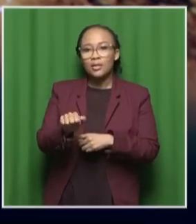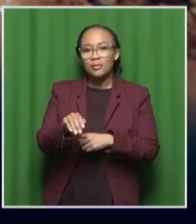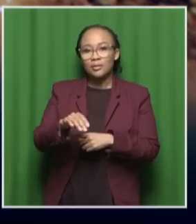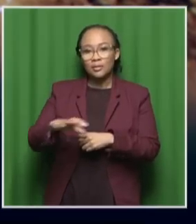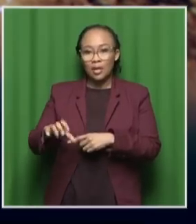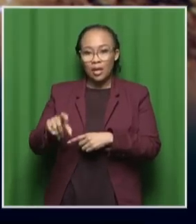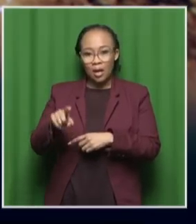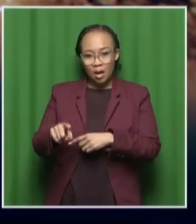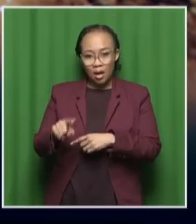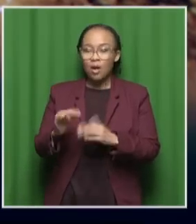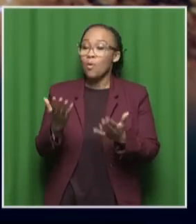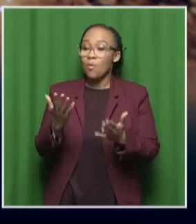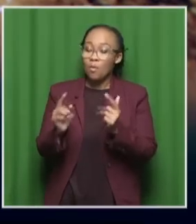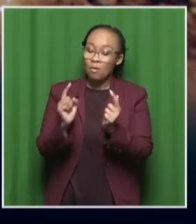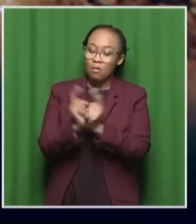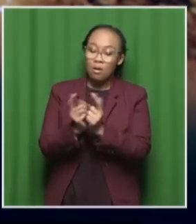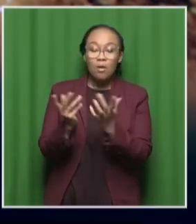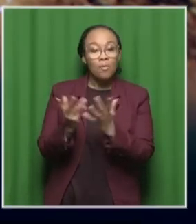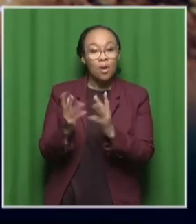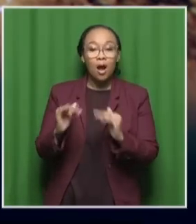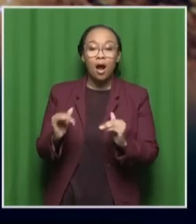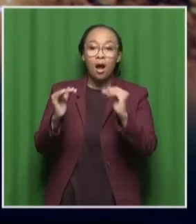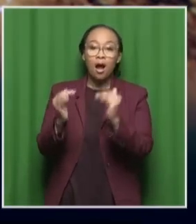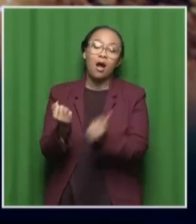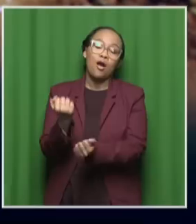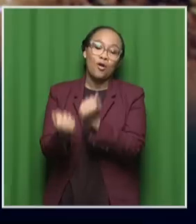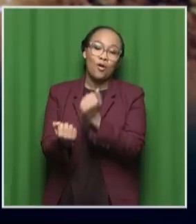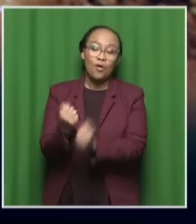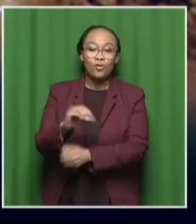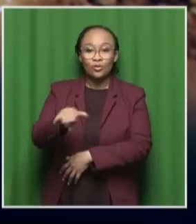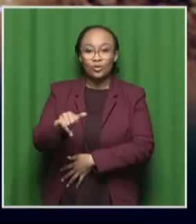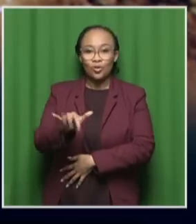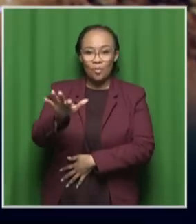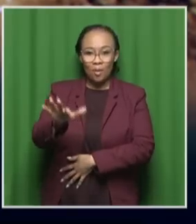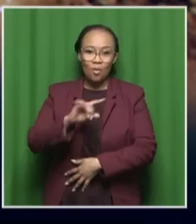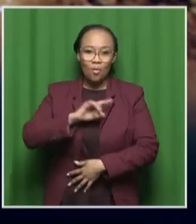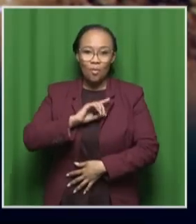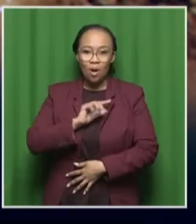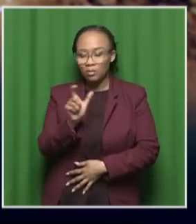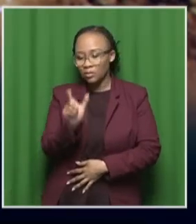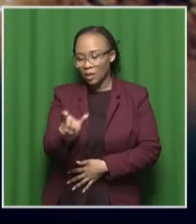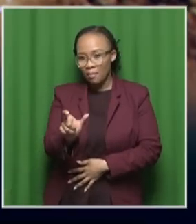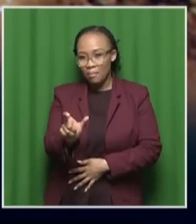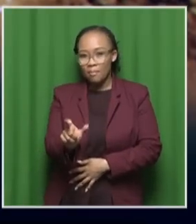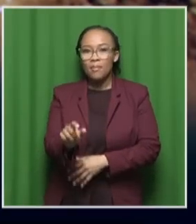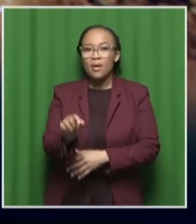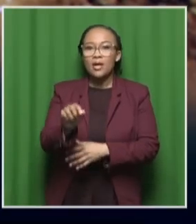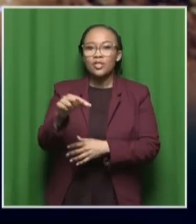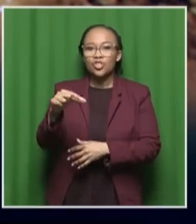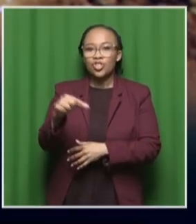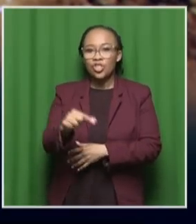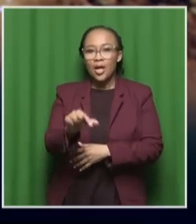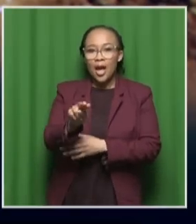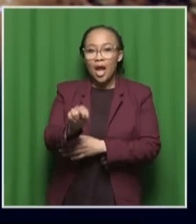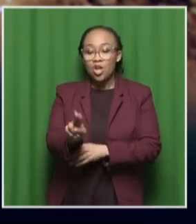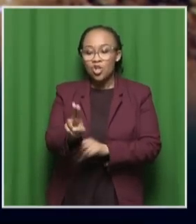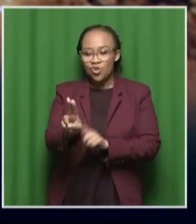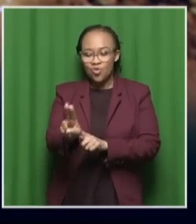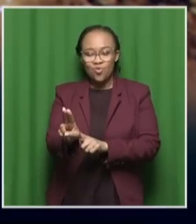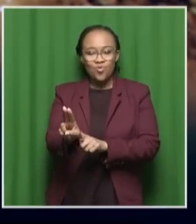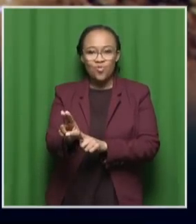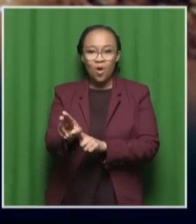the Gauteng High Court in Johannesburg. And this over the use of the term Government of National Unity, or